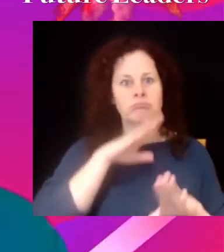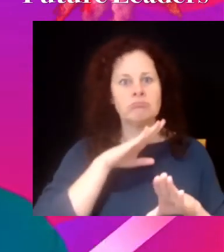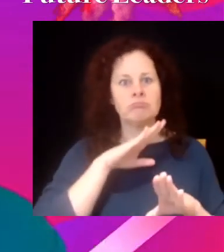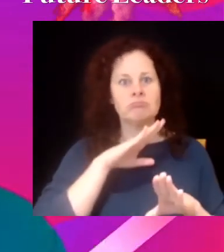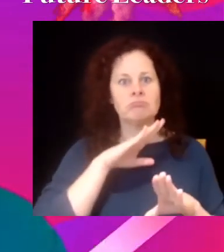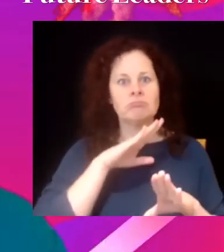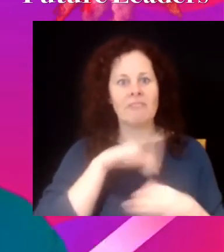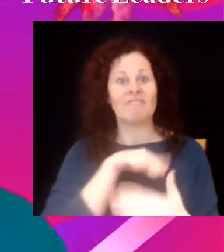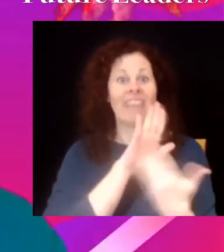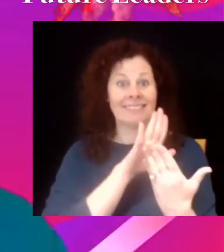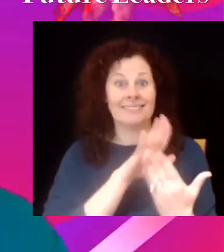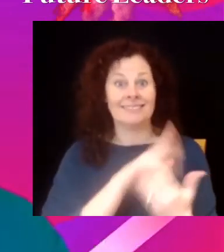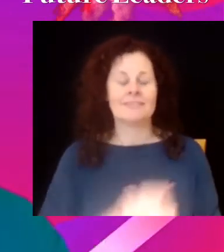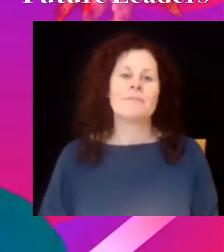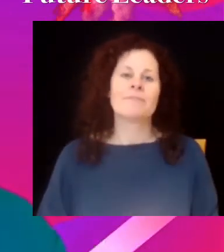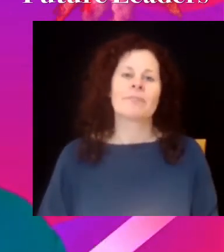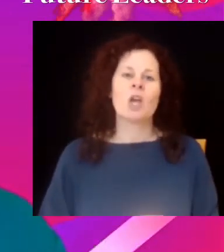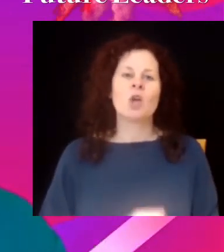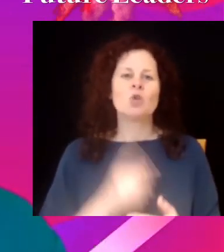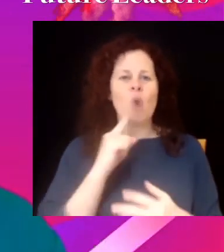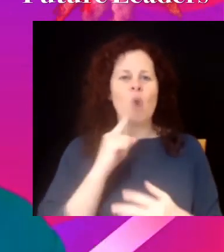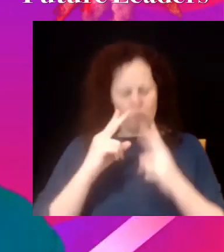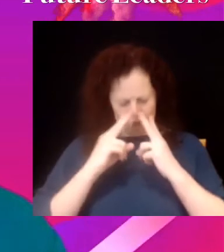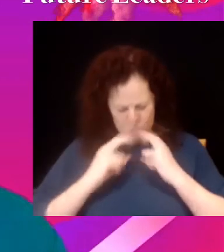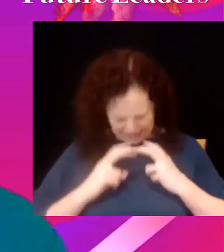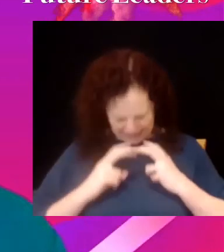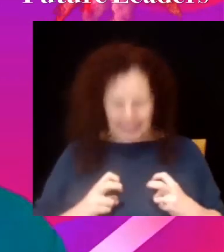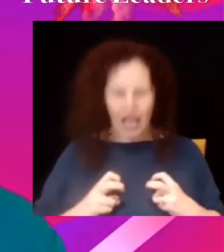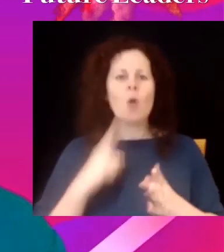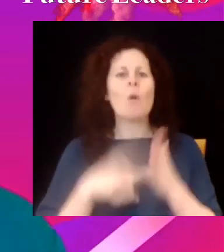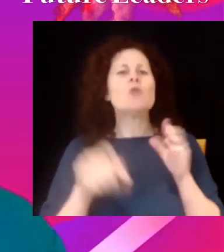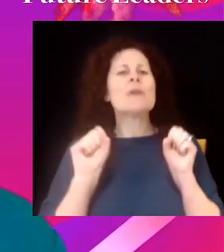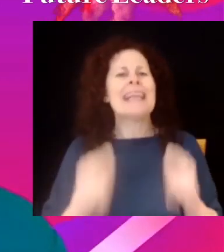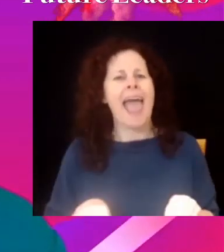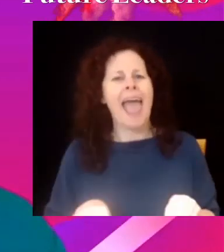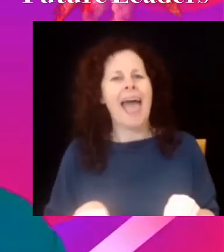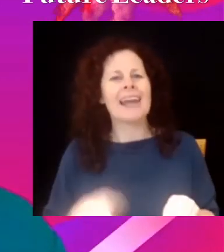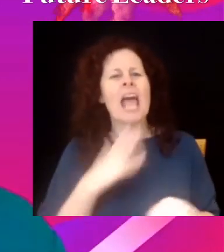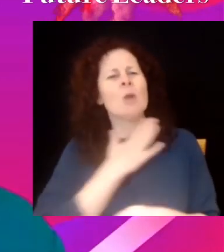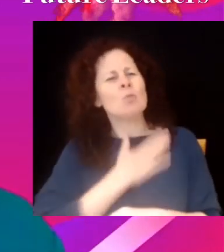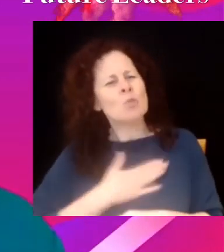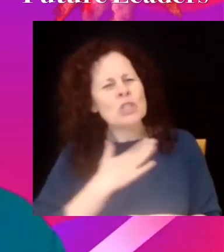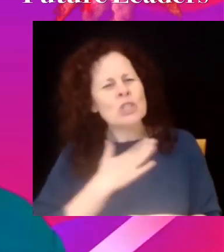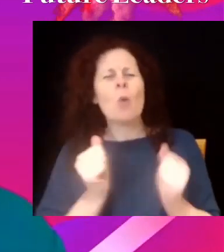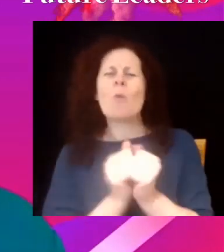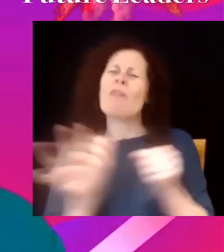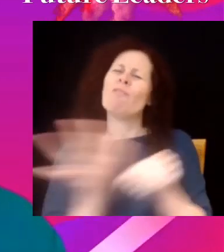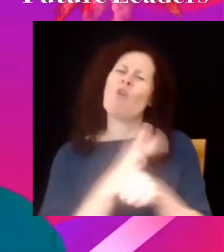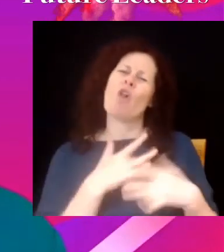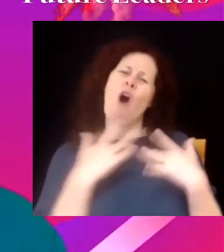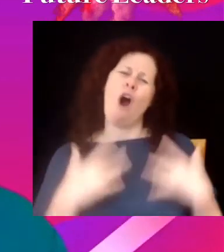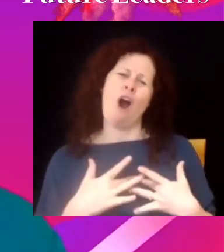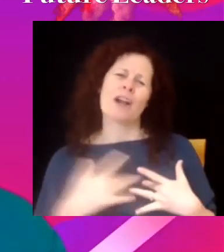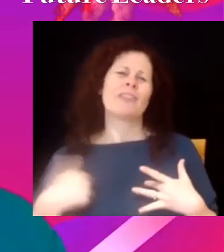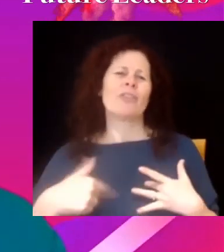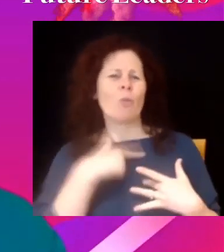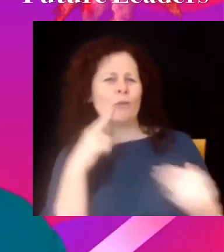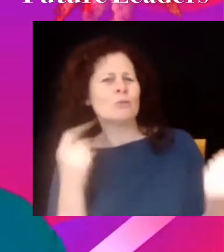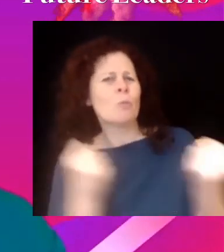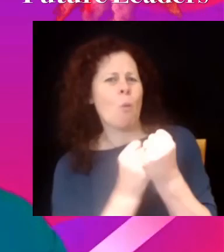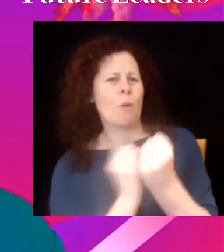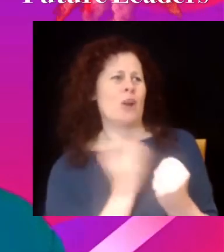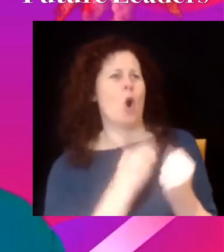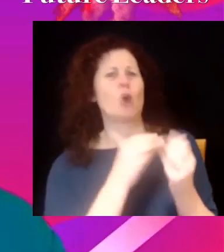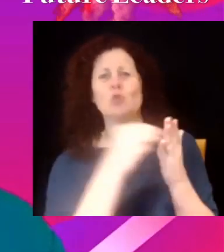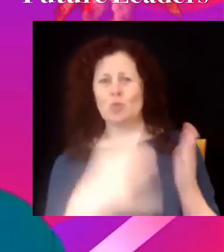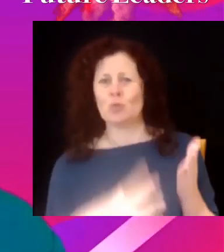students, fill your hearts, and end this wonderful evening with a full heart, knowing that we're doing all we can